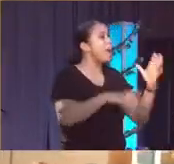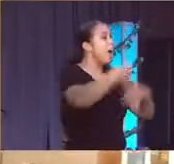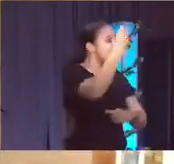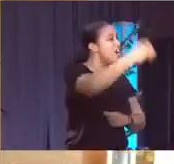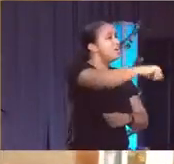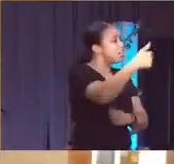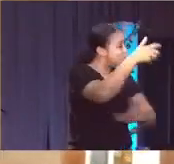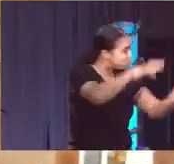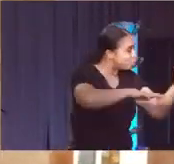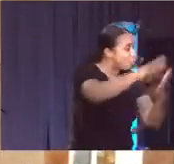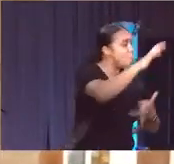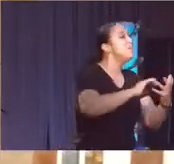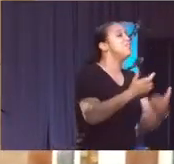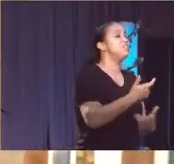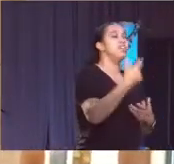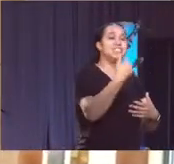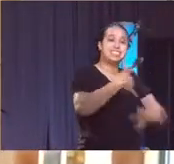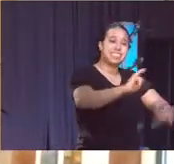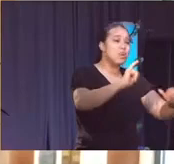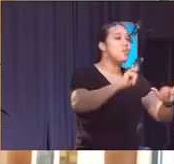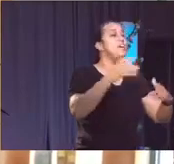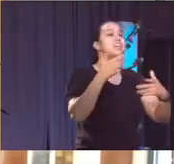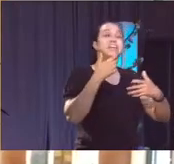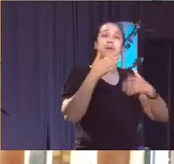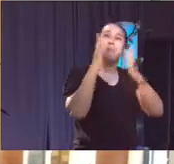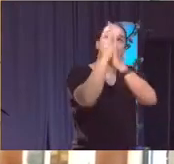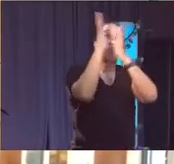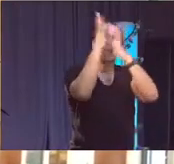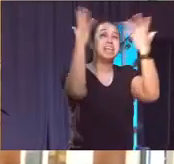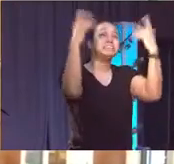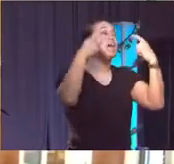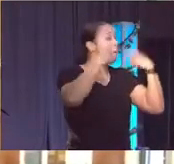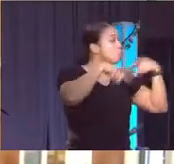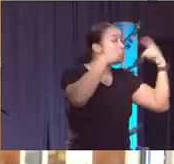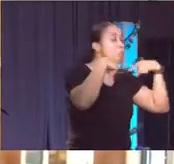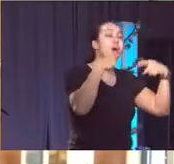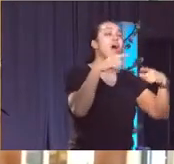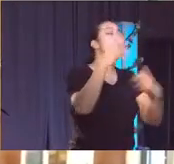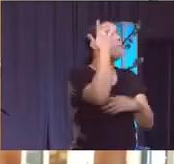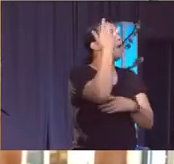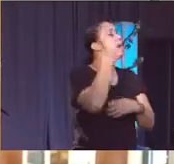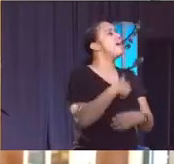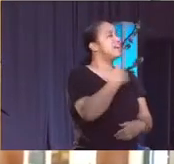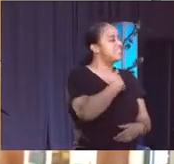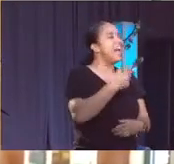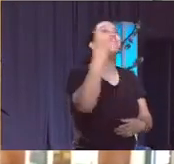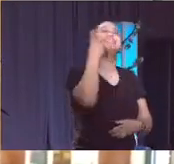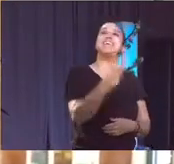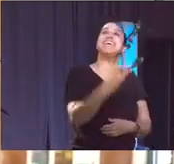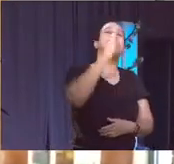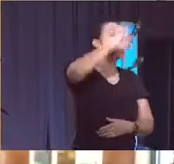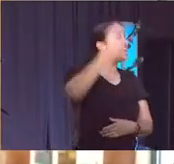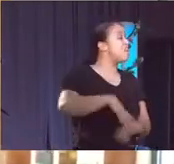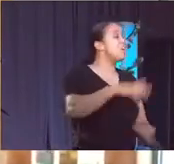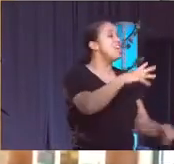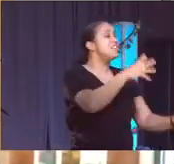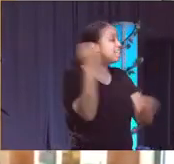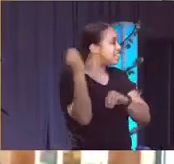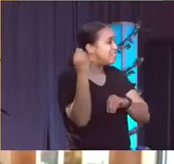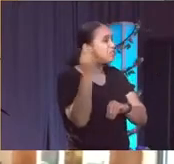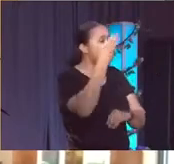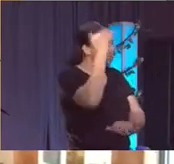The reason I still give him praise when I got tears in my eyes is because I've seen that he never leaves the